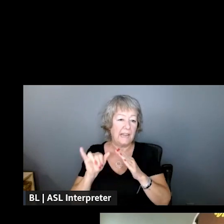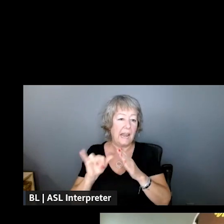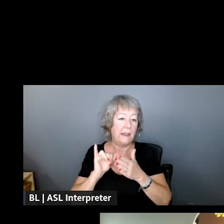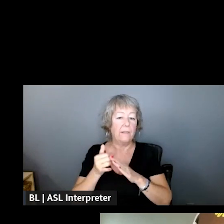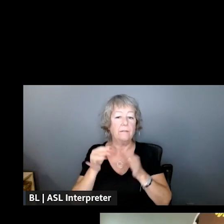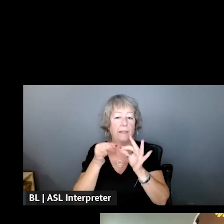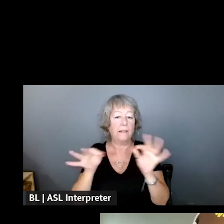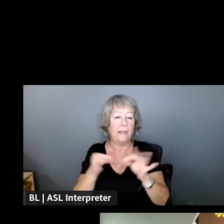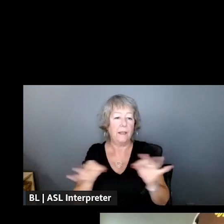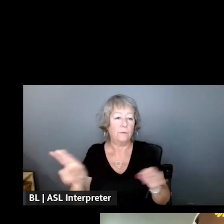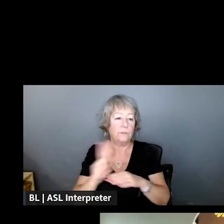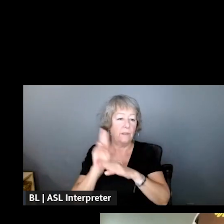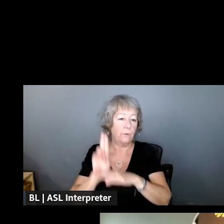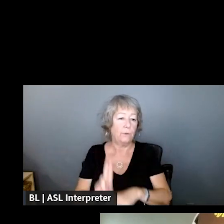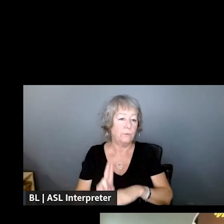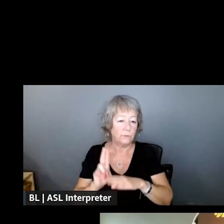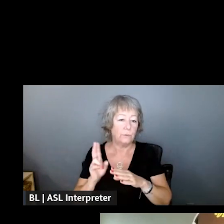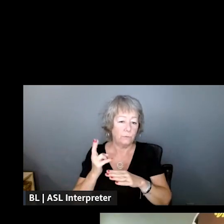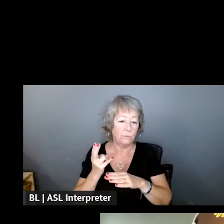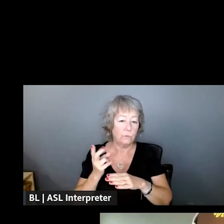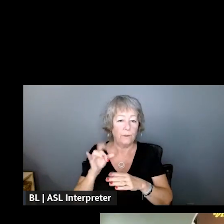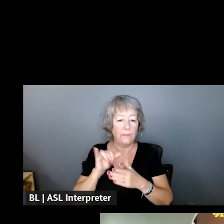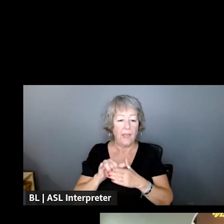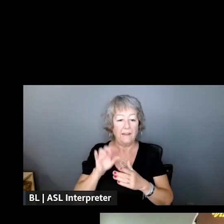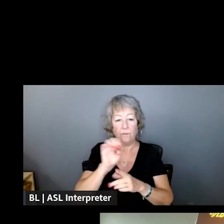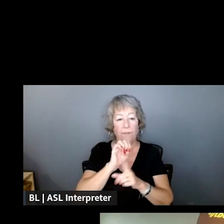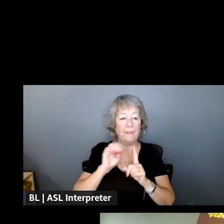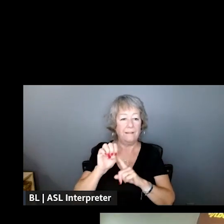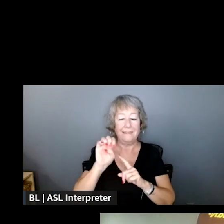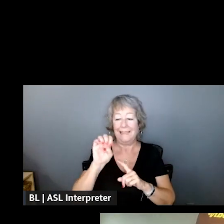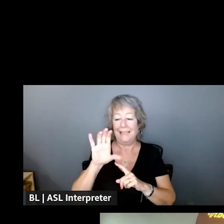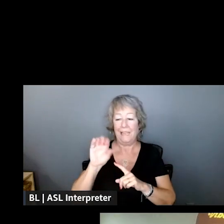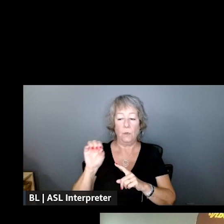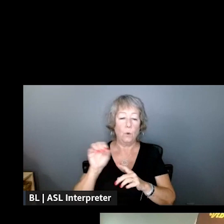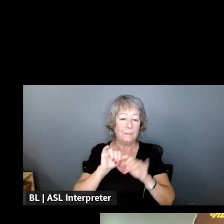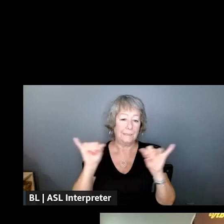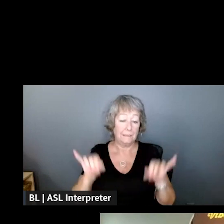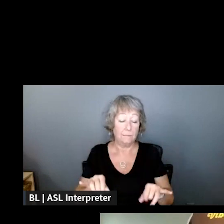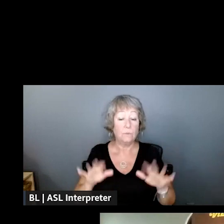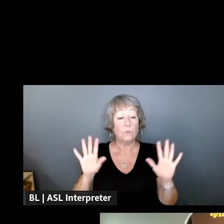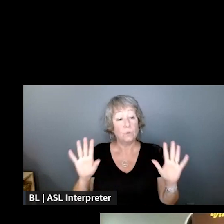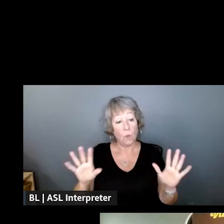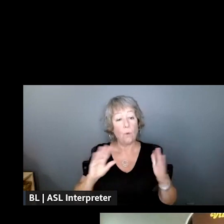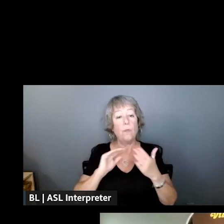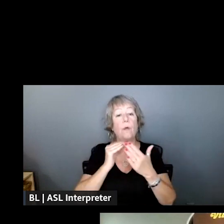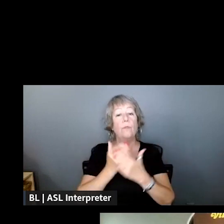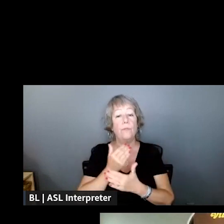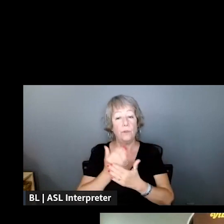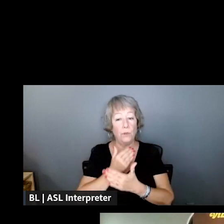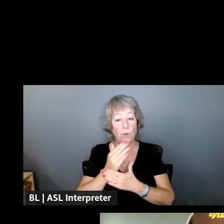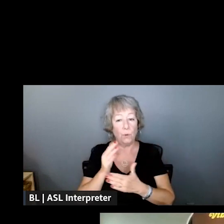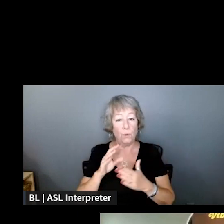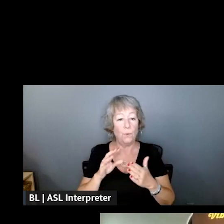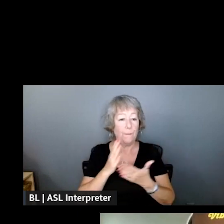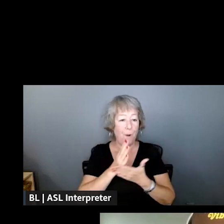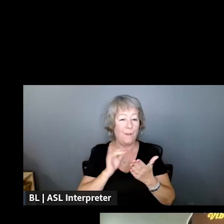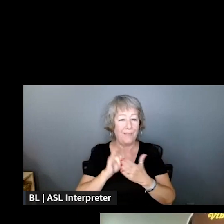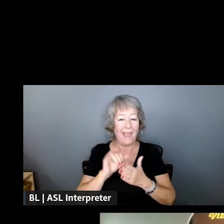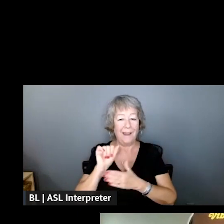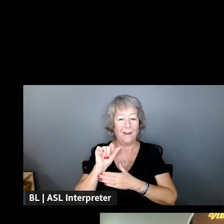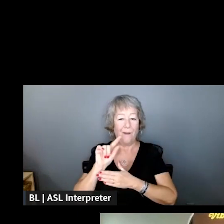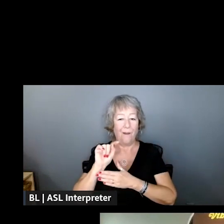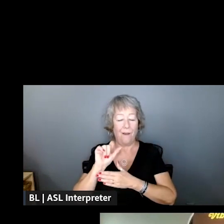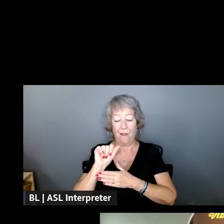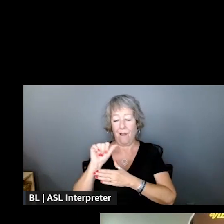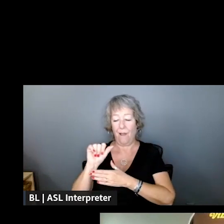their data lake ecosystem. And so the new feature that Arthi is going to demonstrate for you is